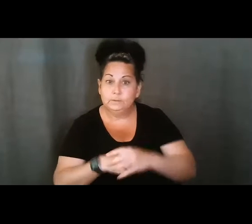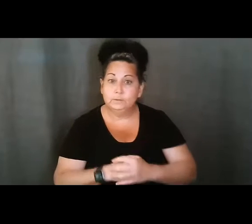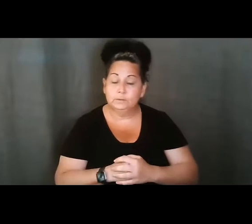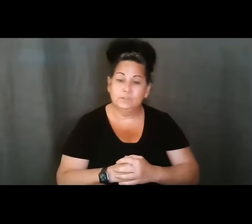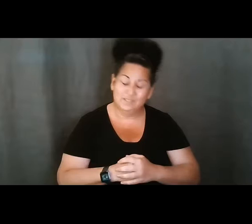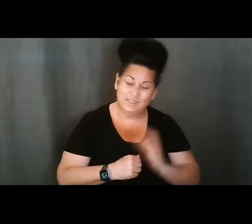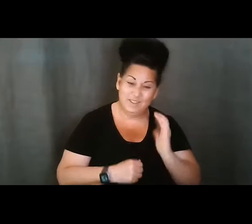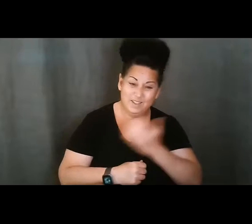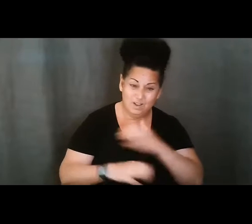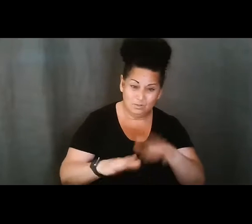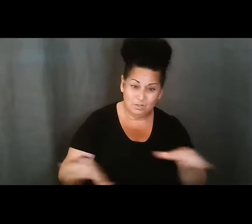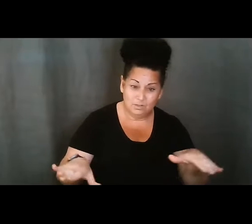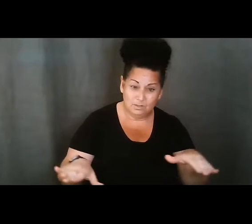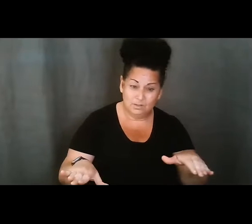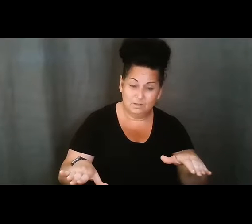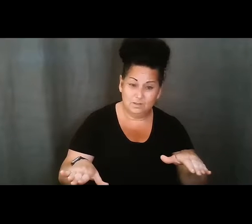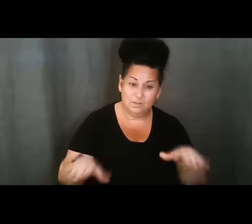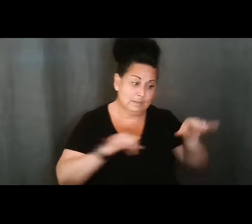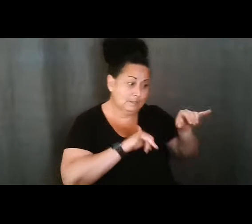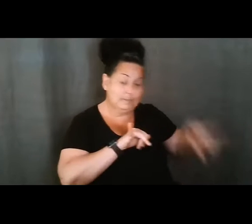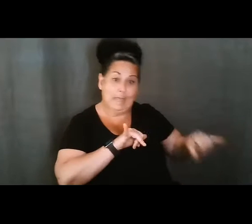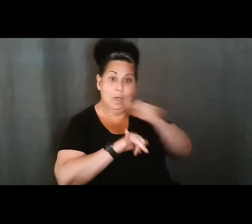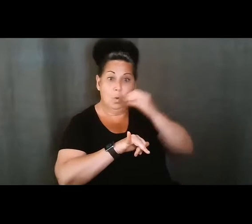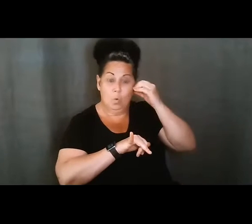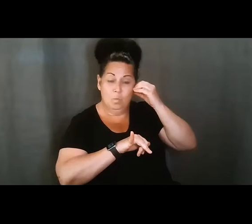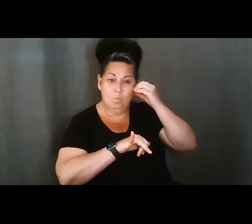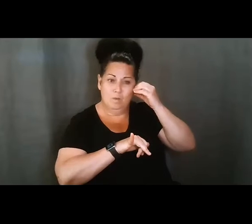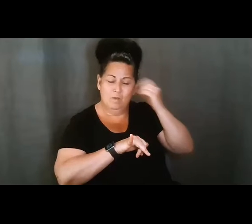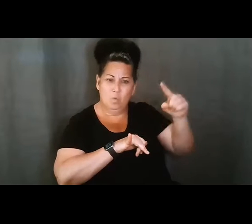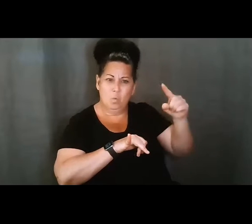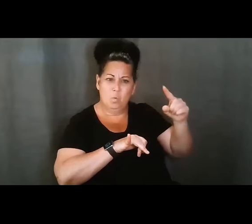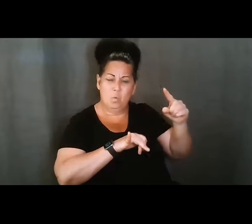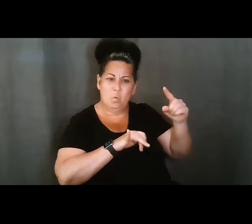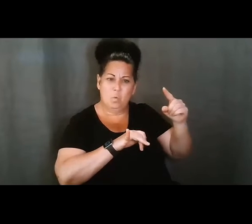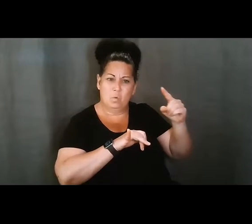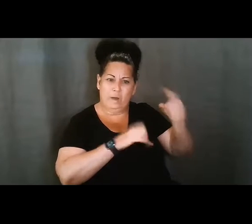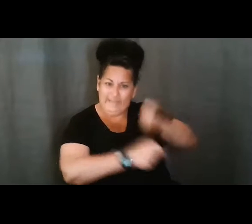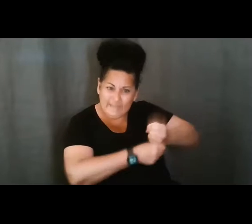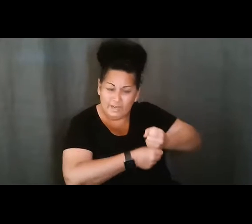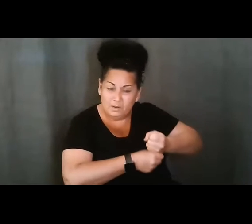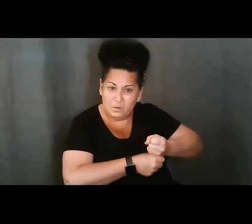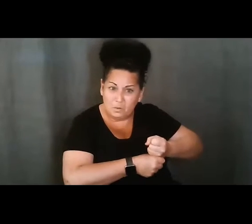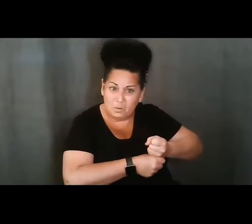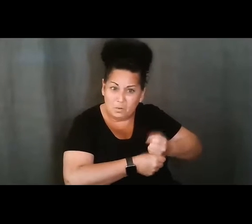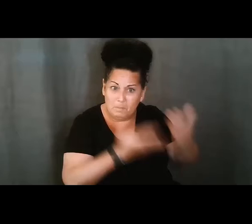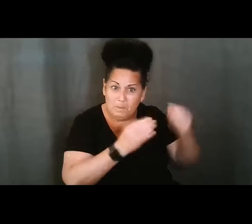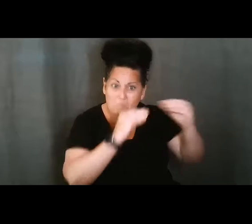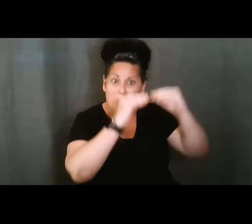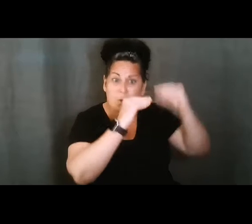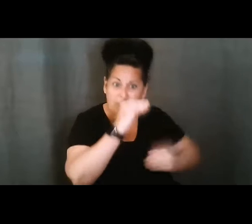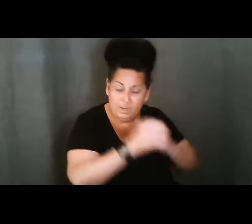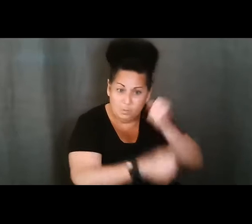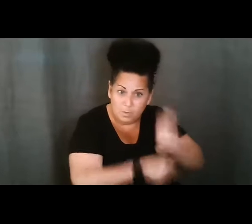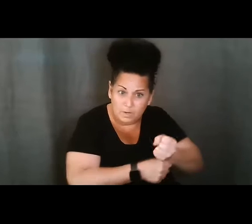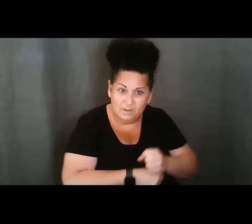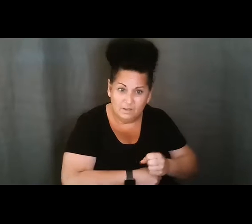A lot of them have been out of school, out of the physical building over a year. Do we have any idea how much stress and depression